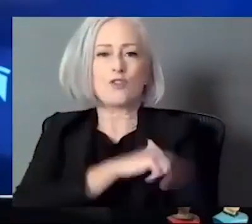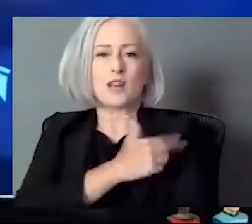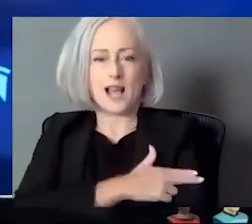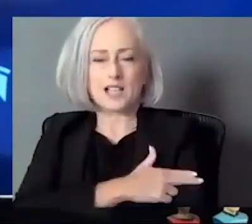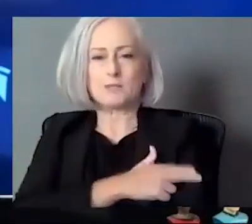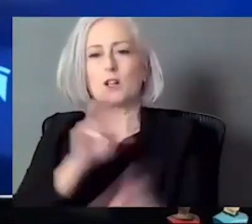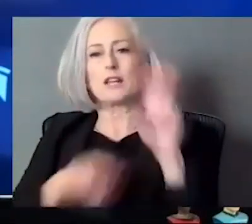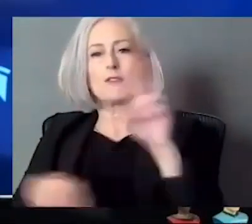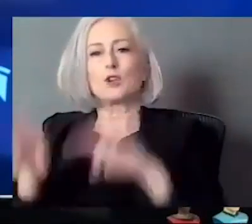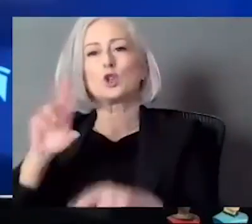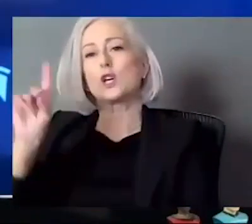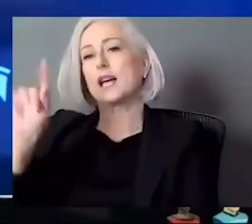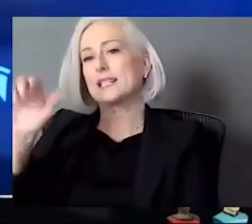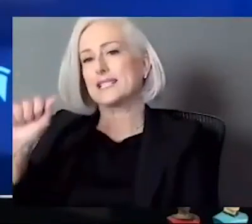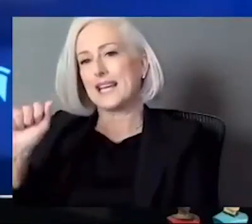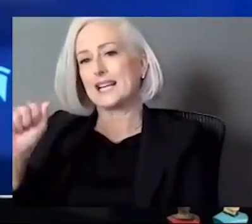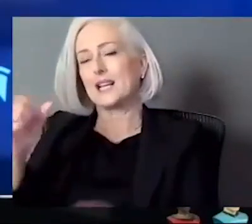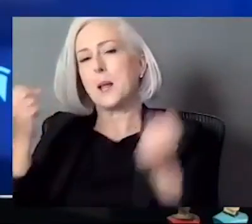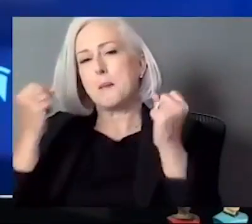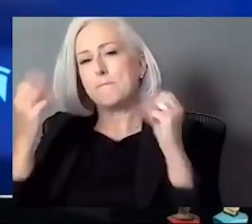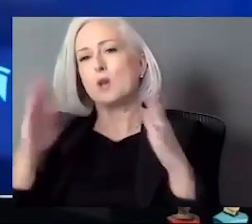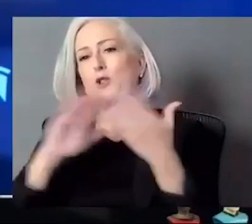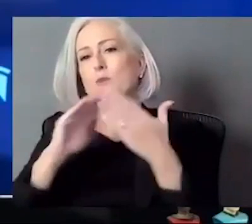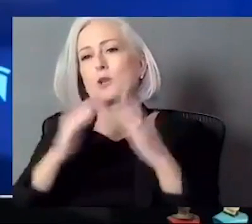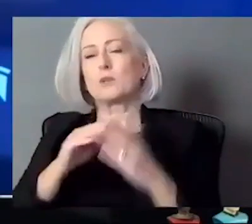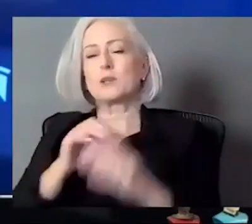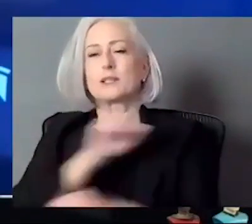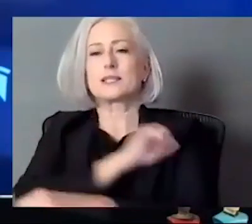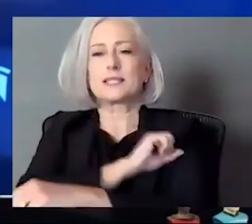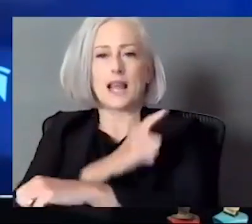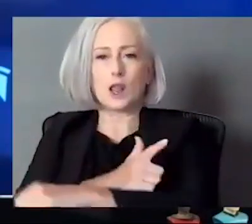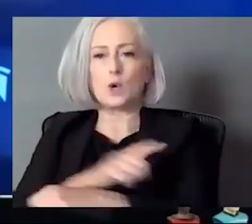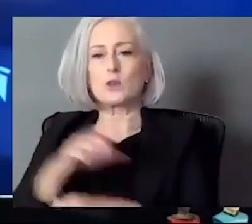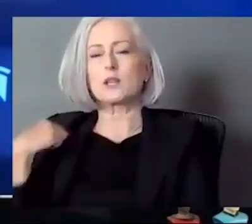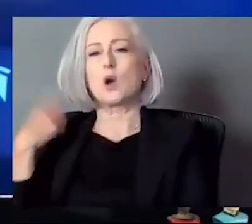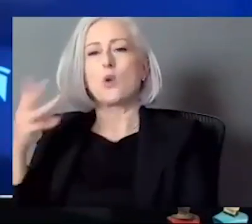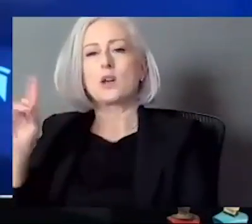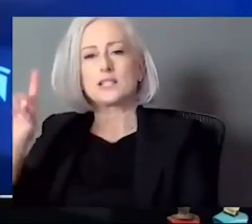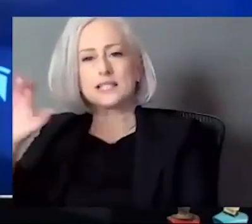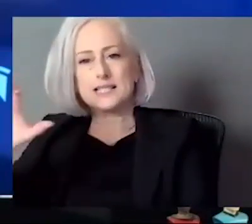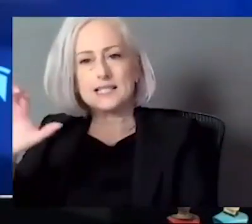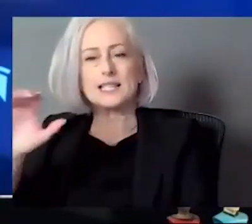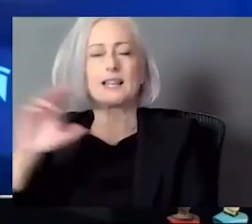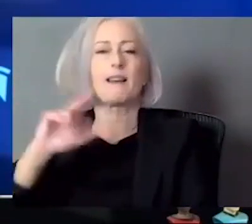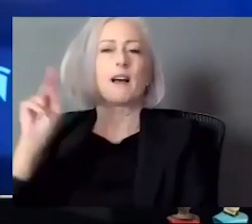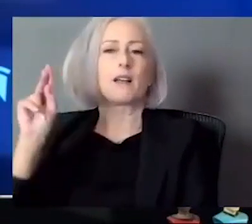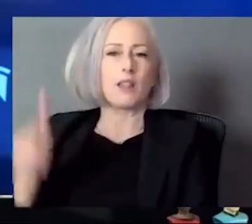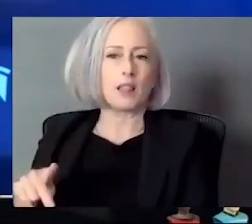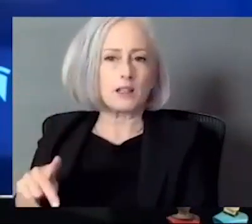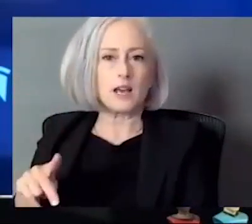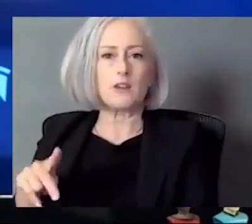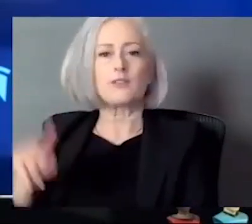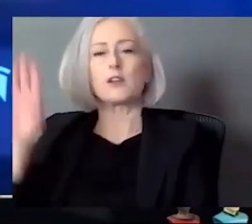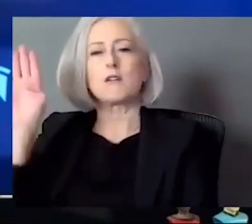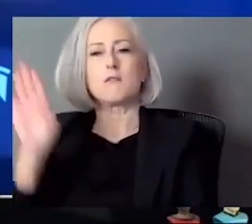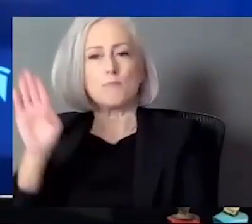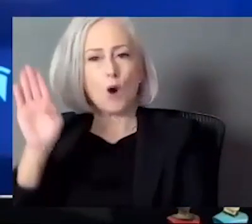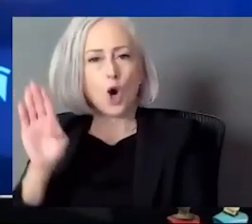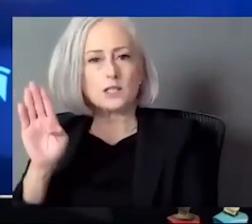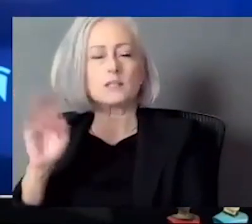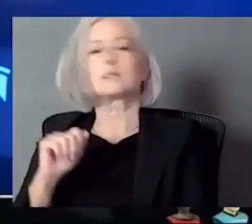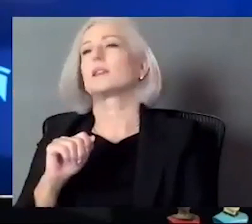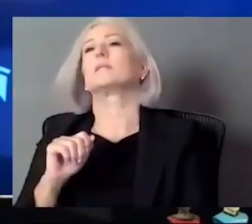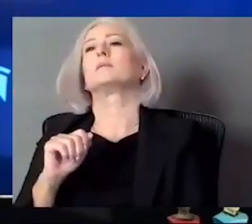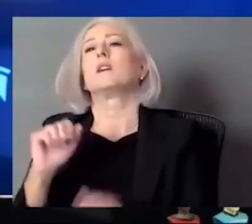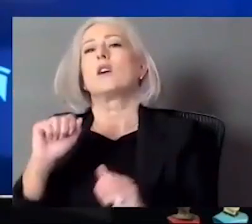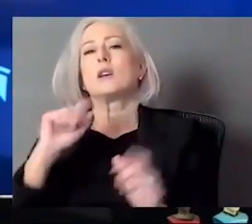multiple communities, St. Louis, D.C., Philadelphia, Boston, all sorts of communities, the hospitals are coming together and